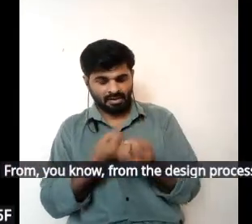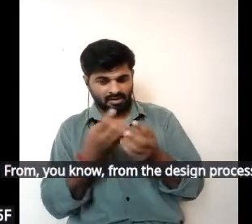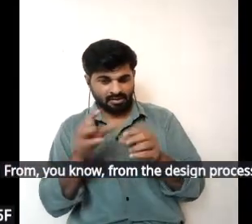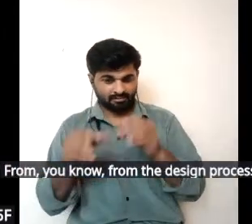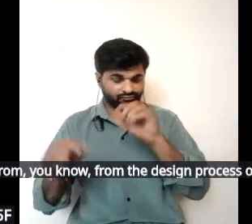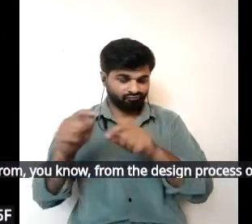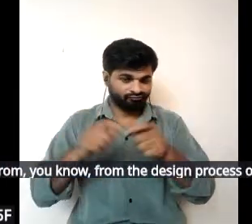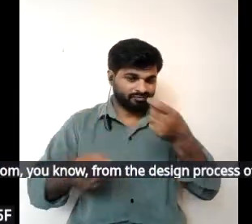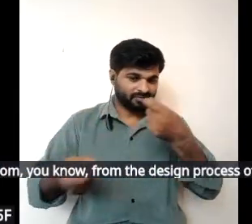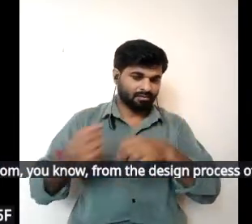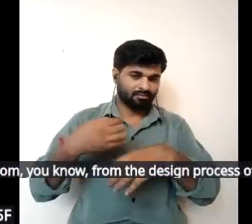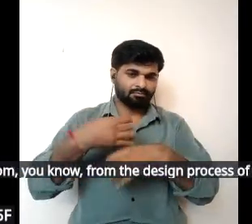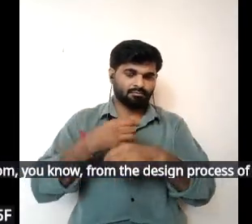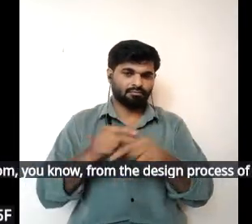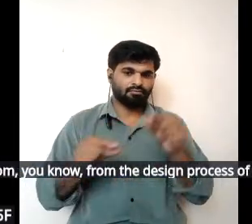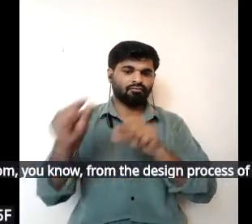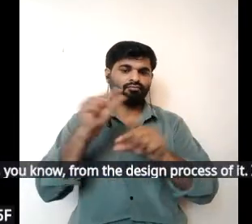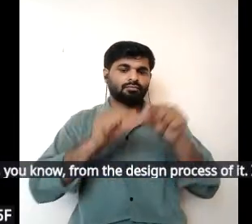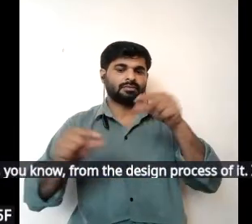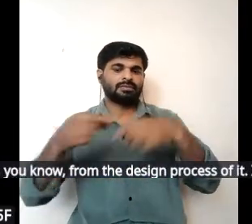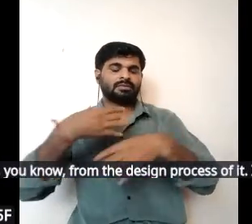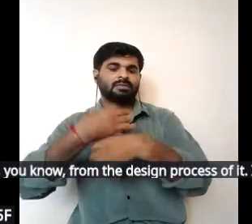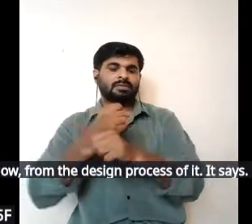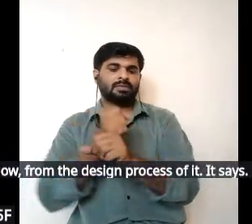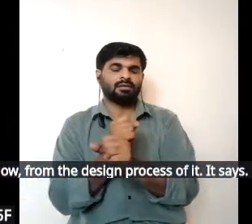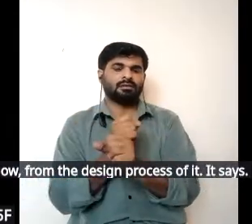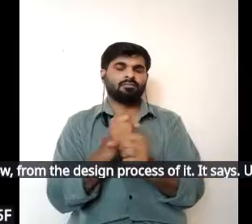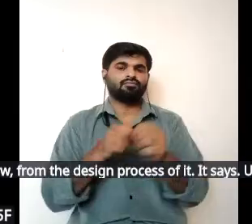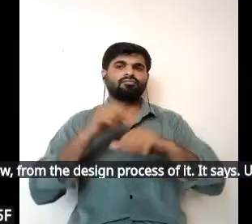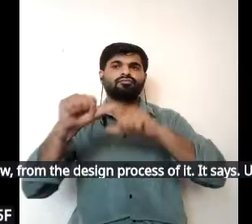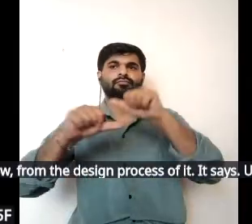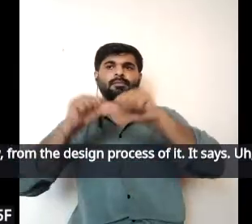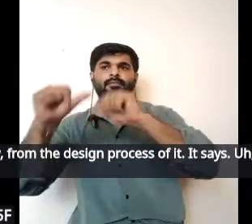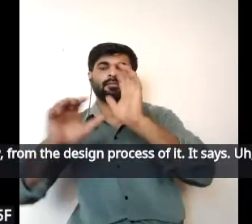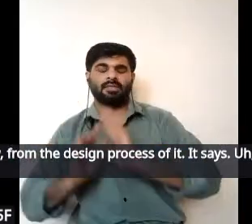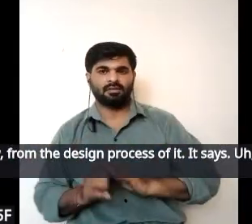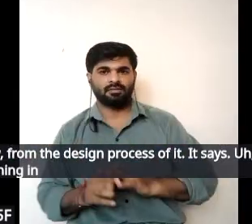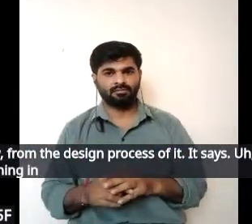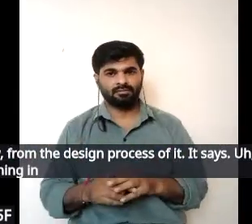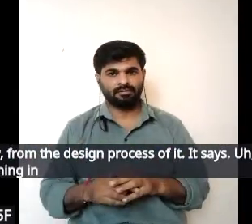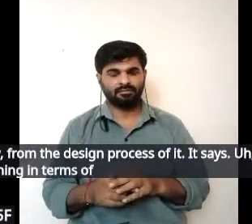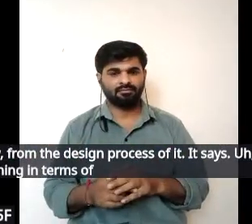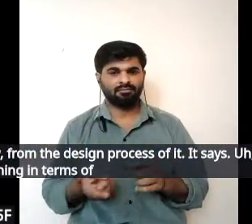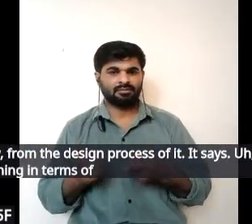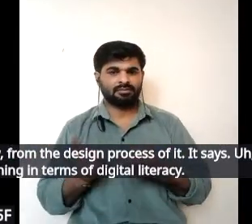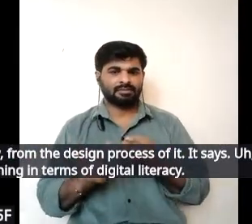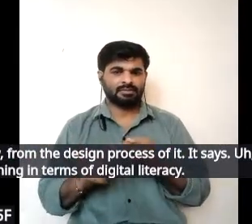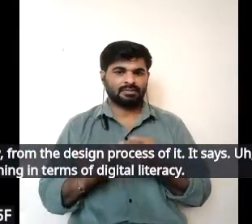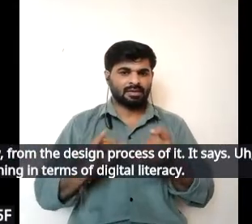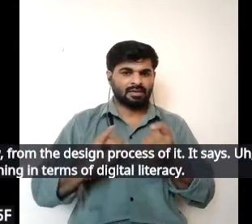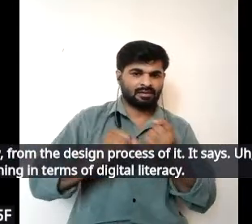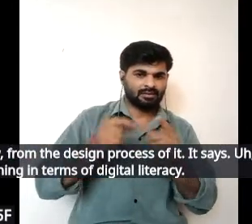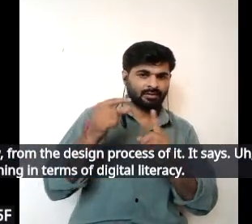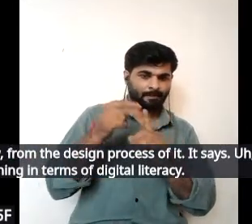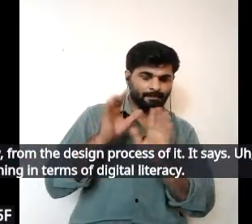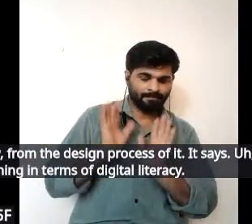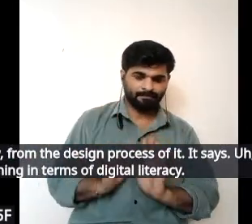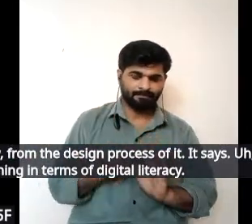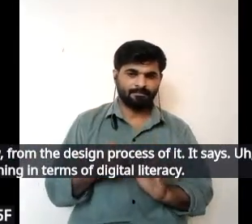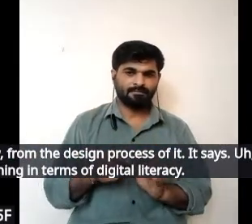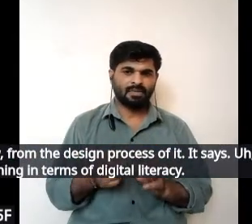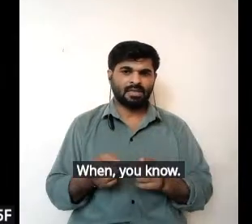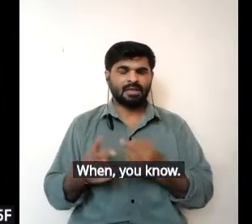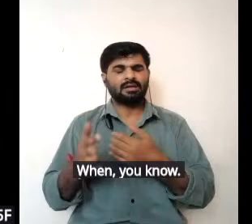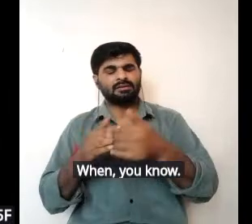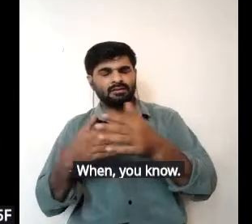it itself. So, Shashank, is there anything in terms of digital literacy where when